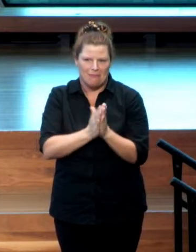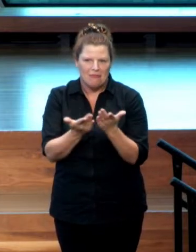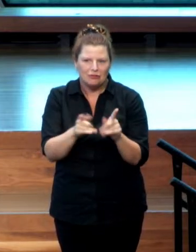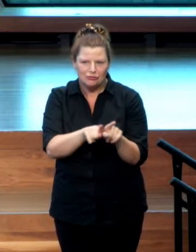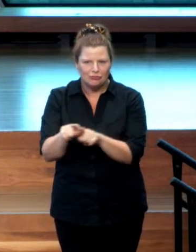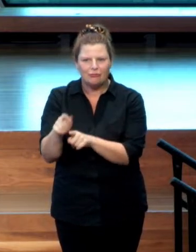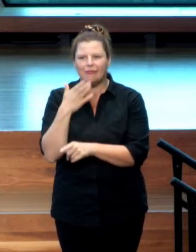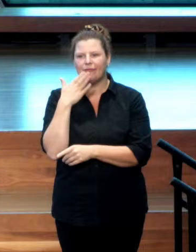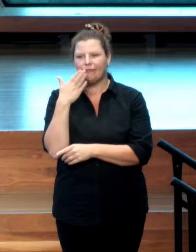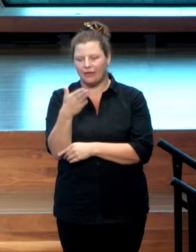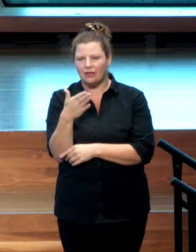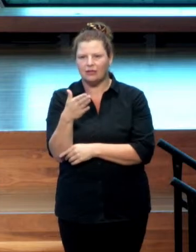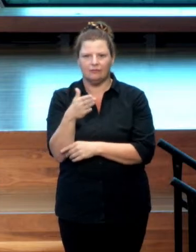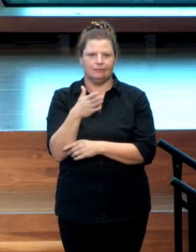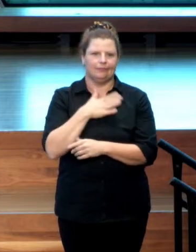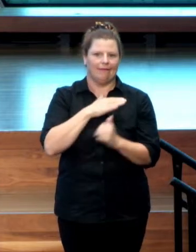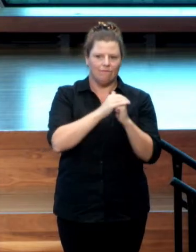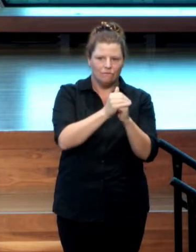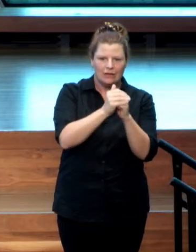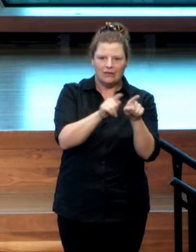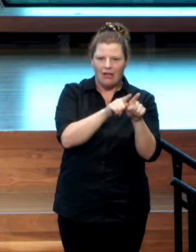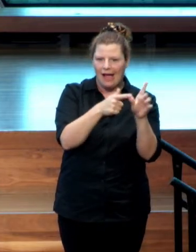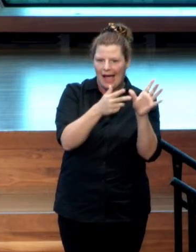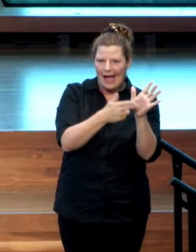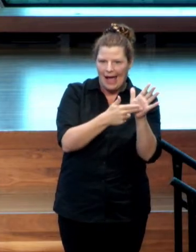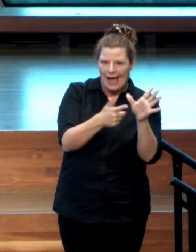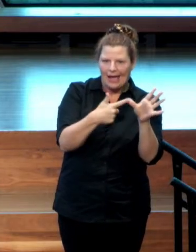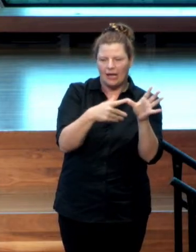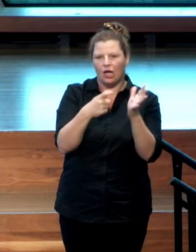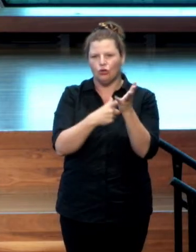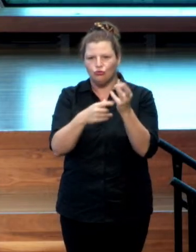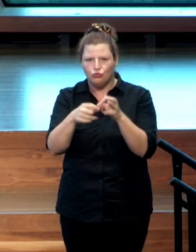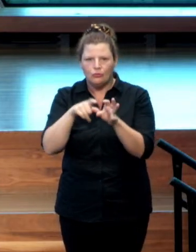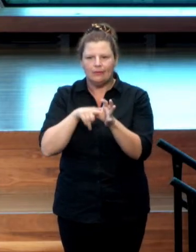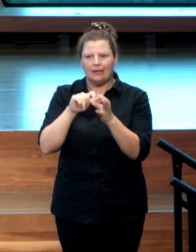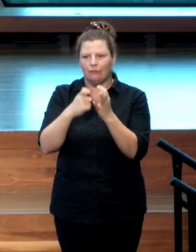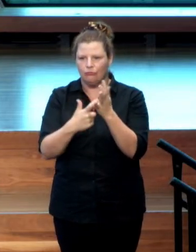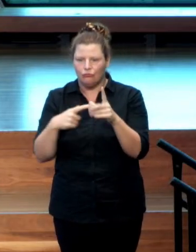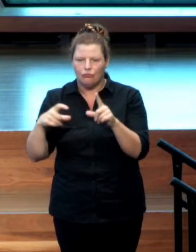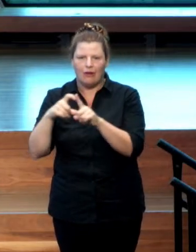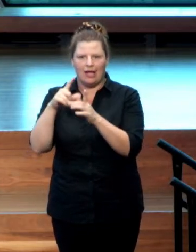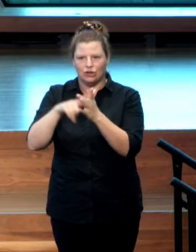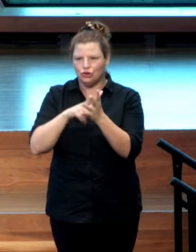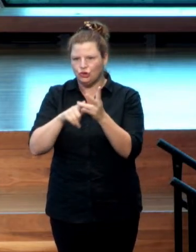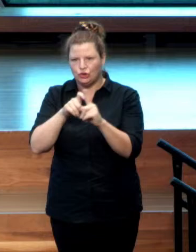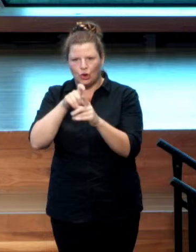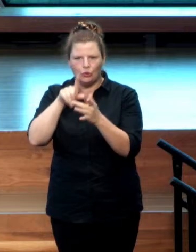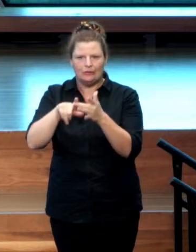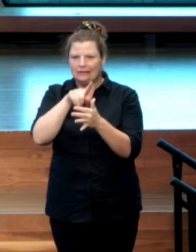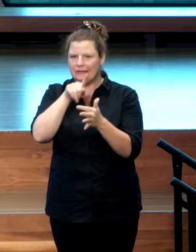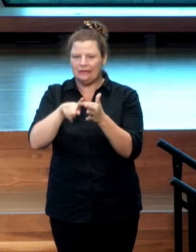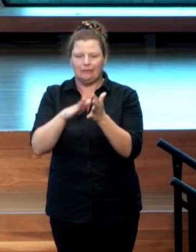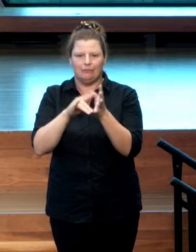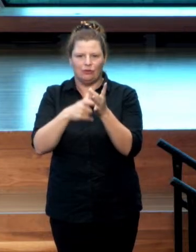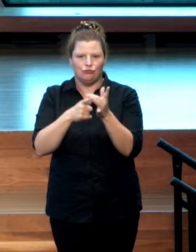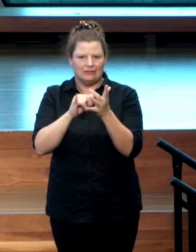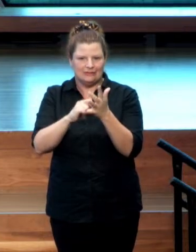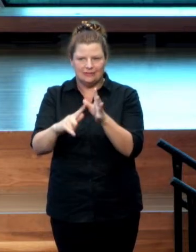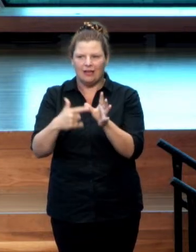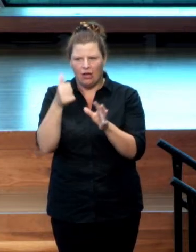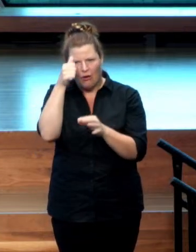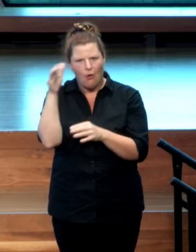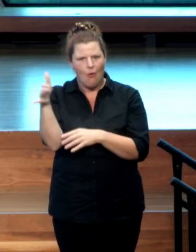Thank you to some brilliant friends like Anna and Ruby and Brad and Jody and Marissa, who I know are here tonight.